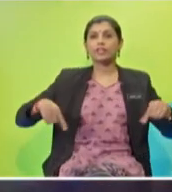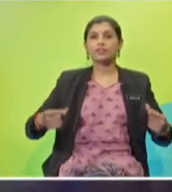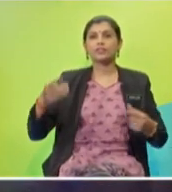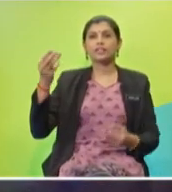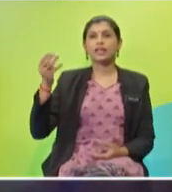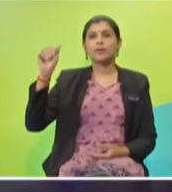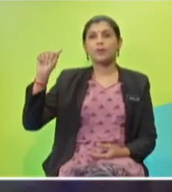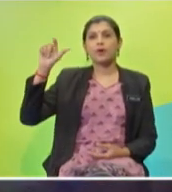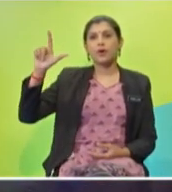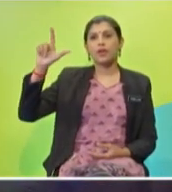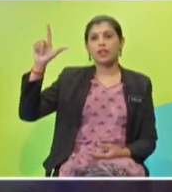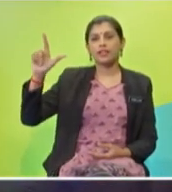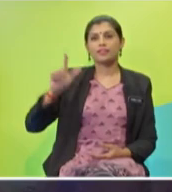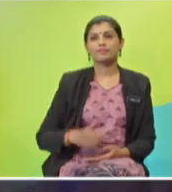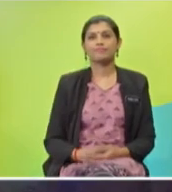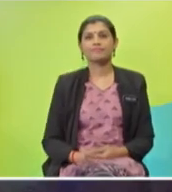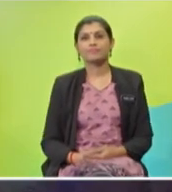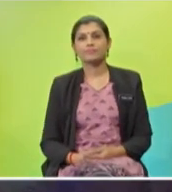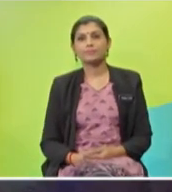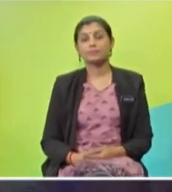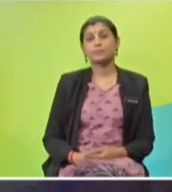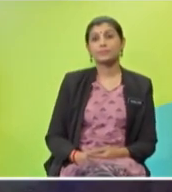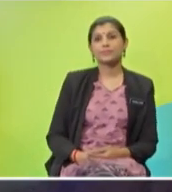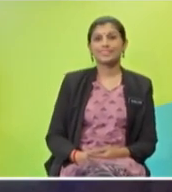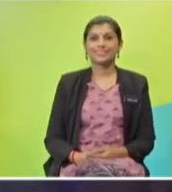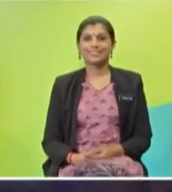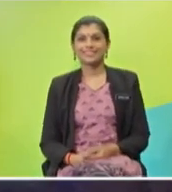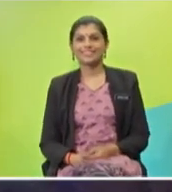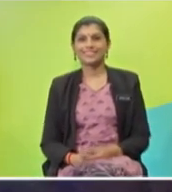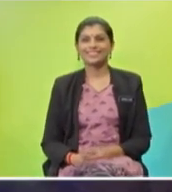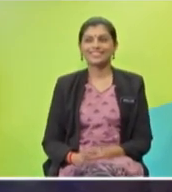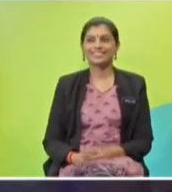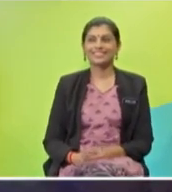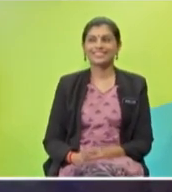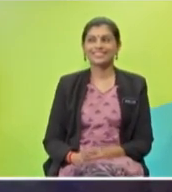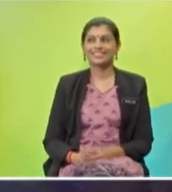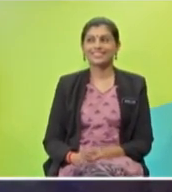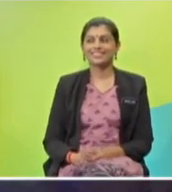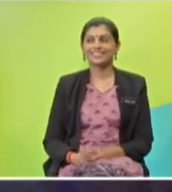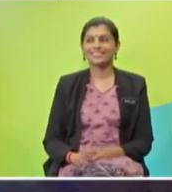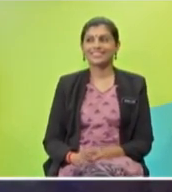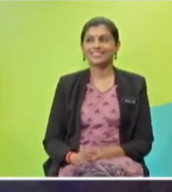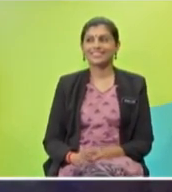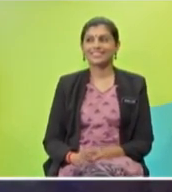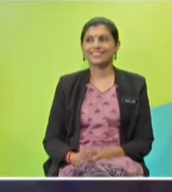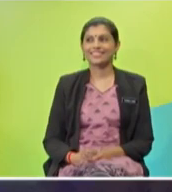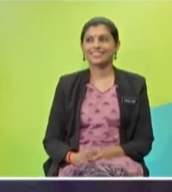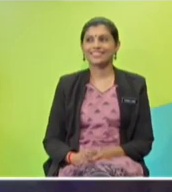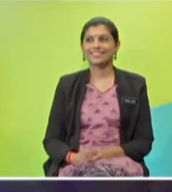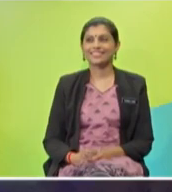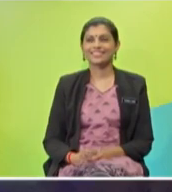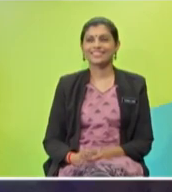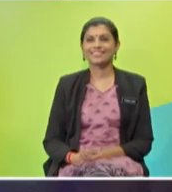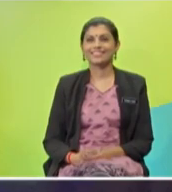going to the mall. Let's go to the mall, teacher. Let's go. I have my clothes ready. Oh, I forgot my cap.